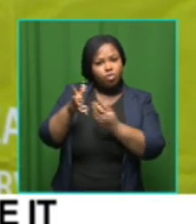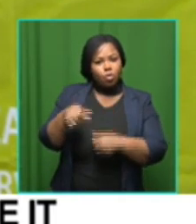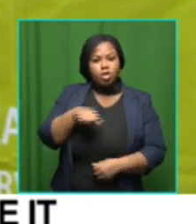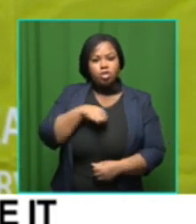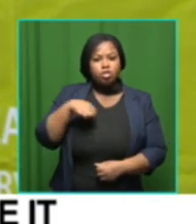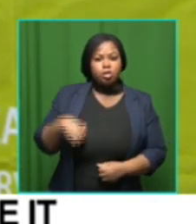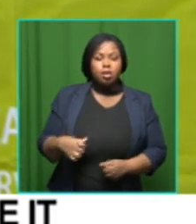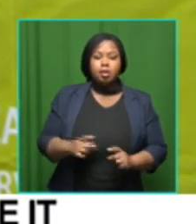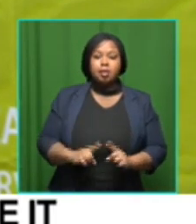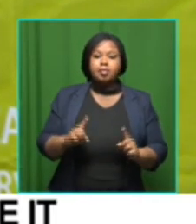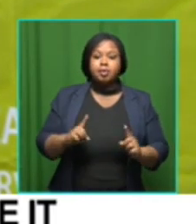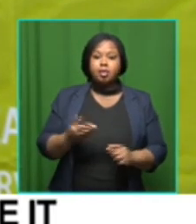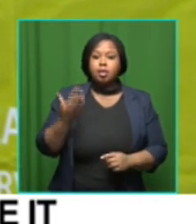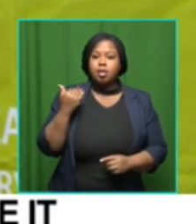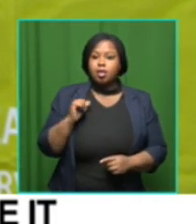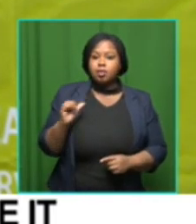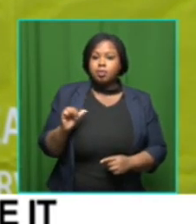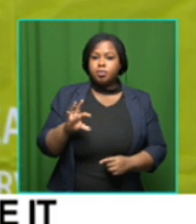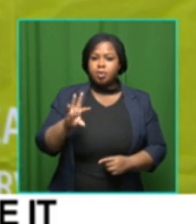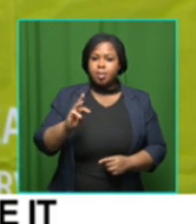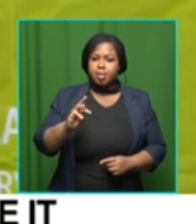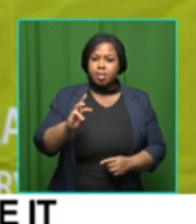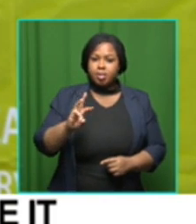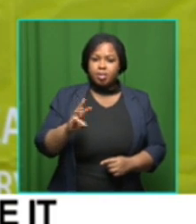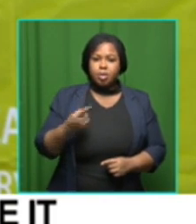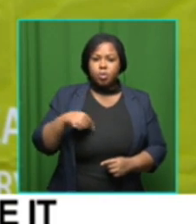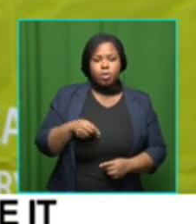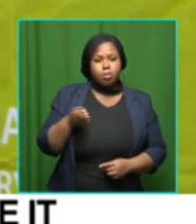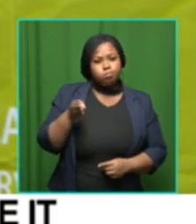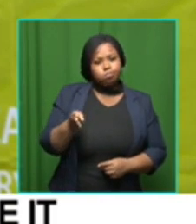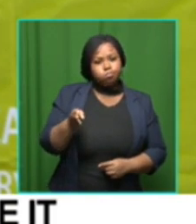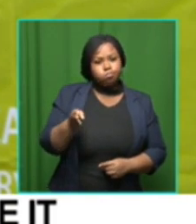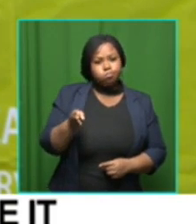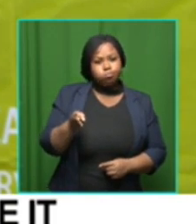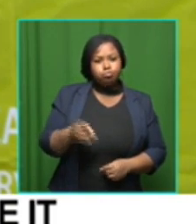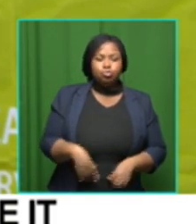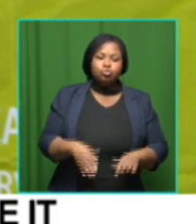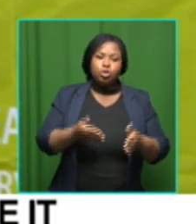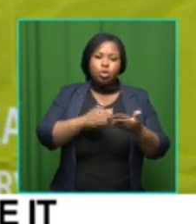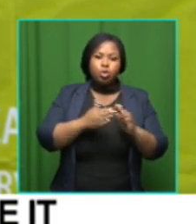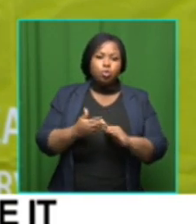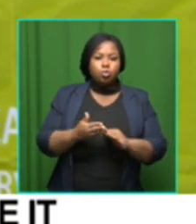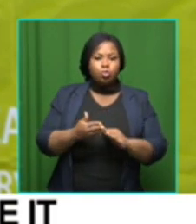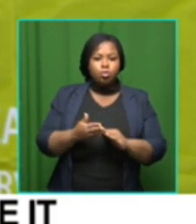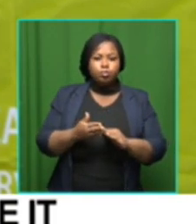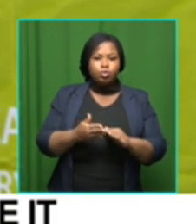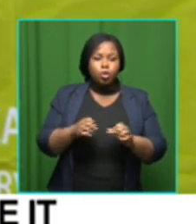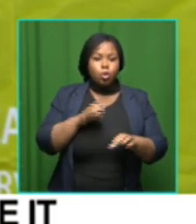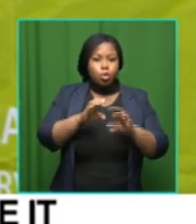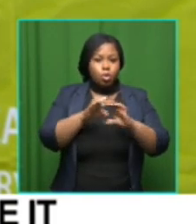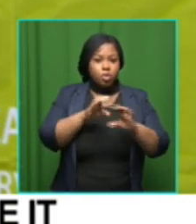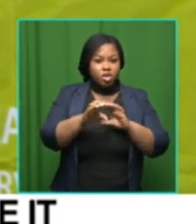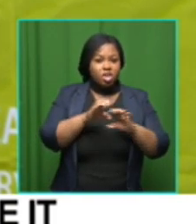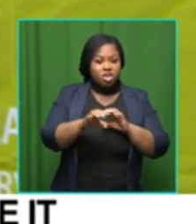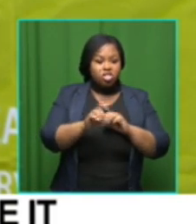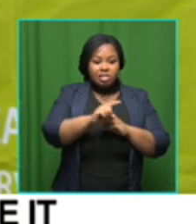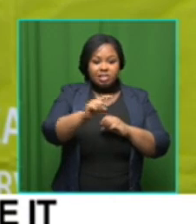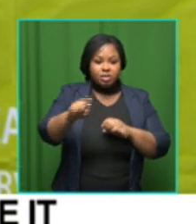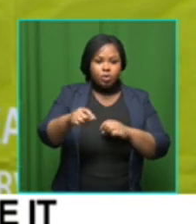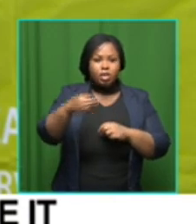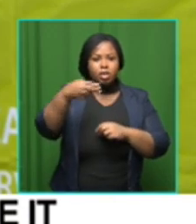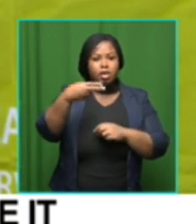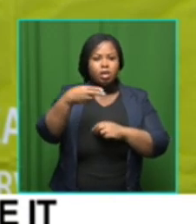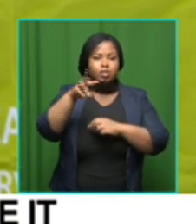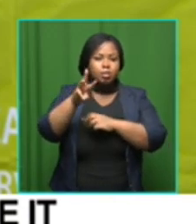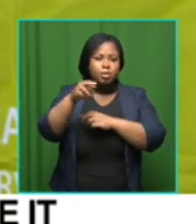but last week on Thursday, we were actually part of a whole communication by WHO where all the ministers